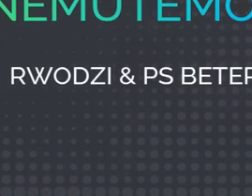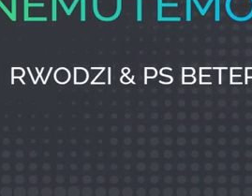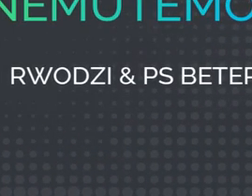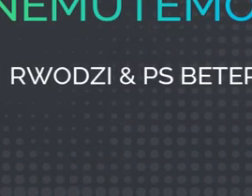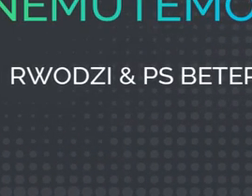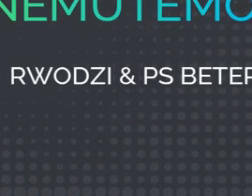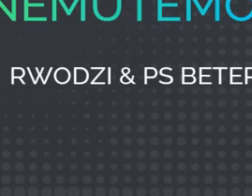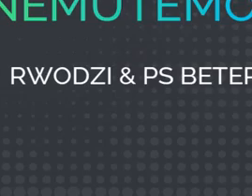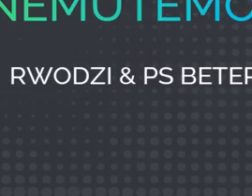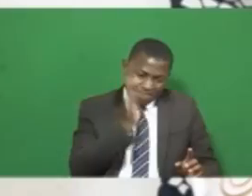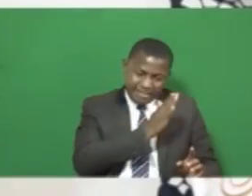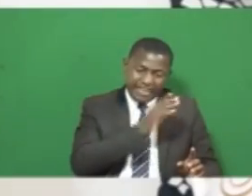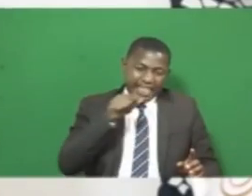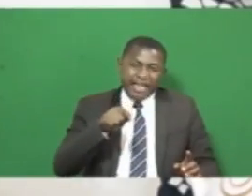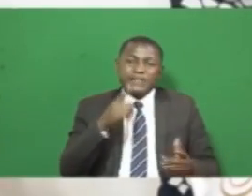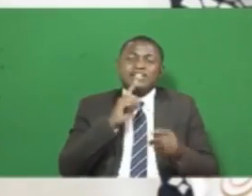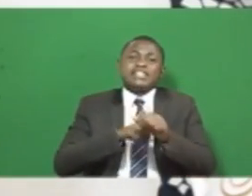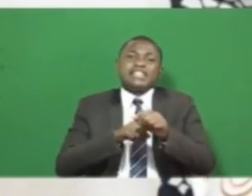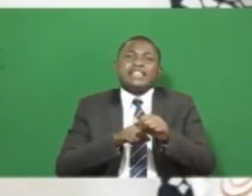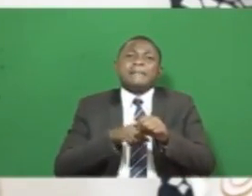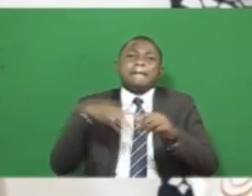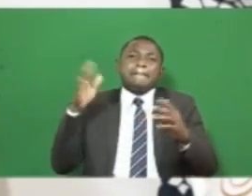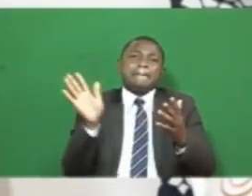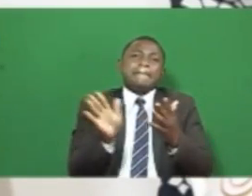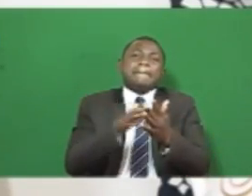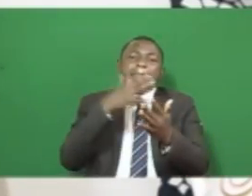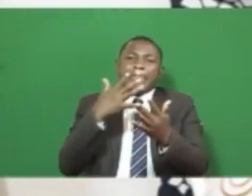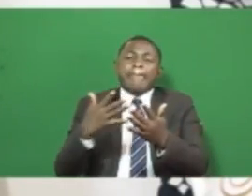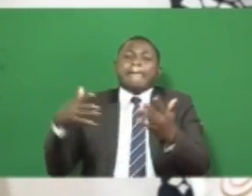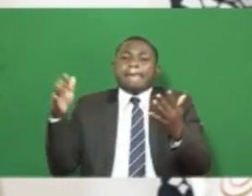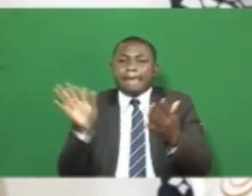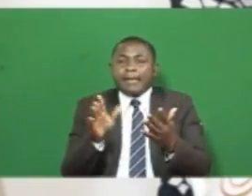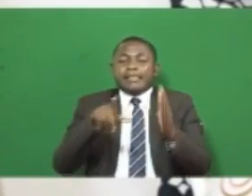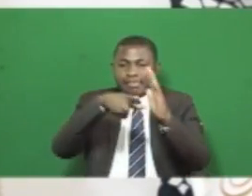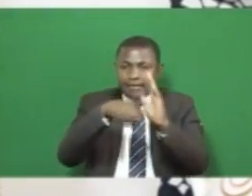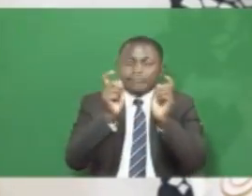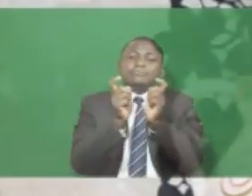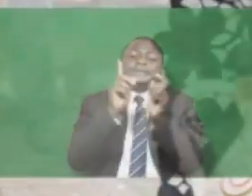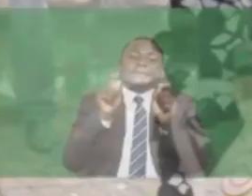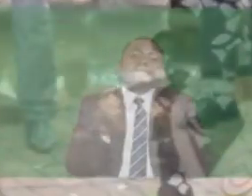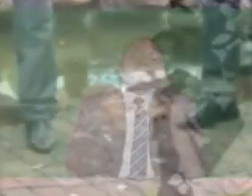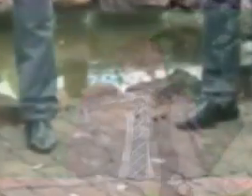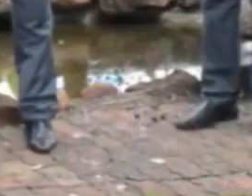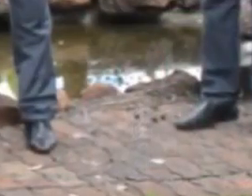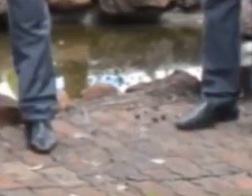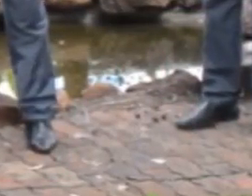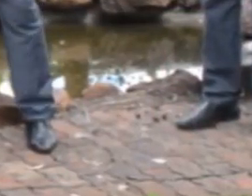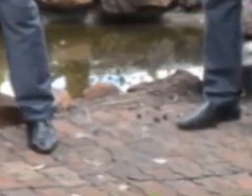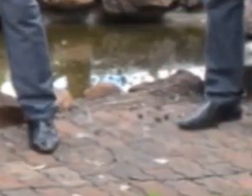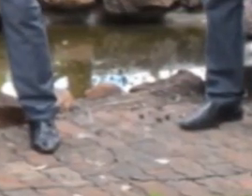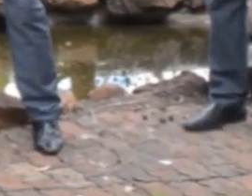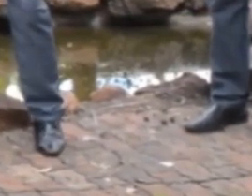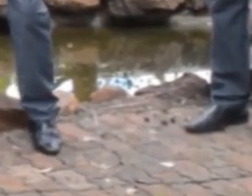exactly ehe exactly atibvunzo kwa music regatibvunzo kwa music vatereri eh tigo menda mberi nenyaya yedu for God